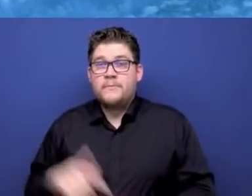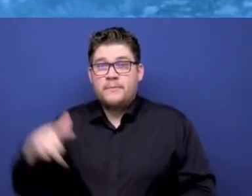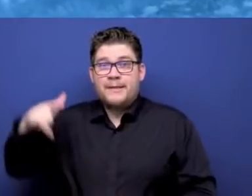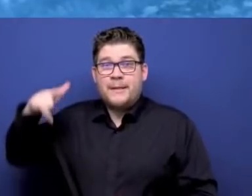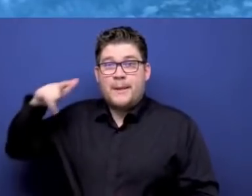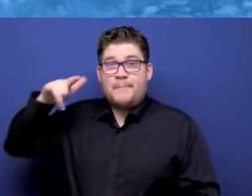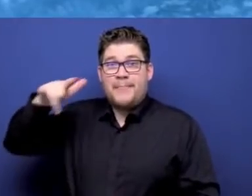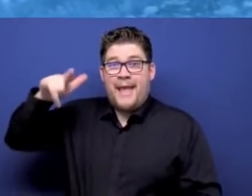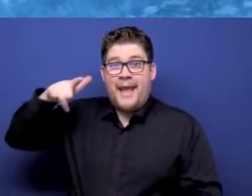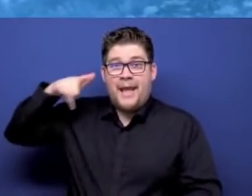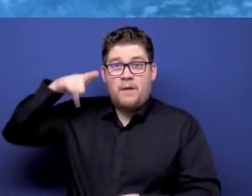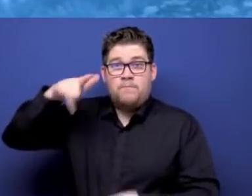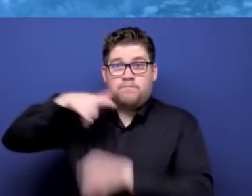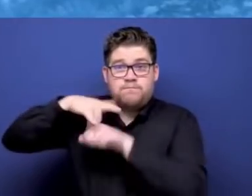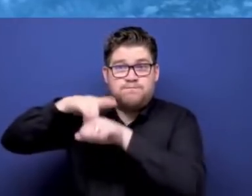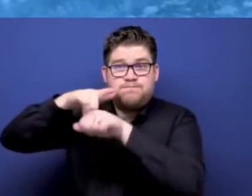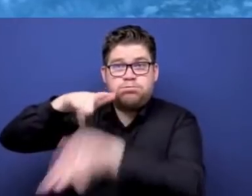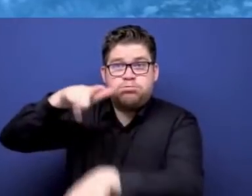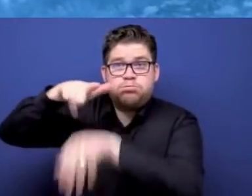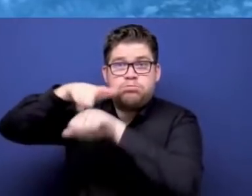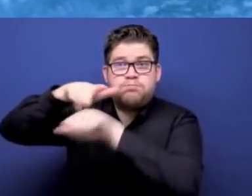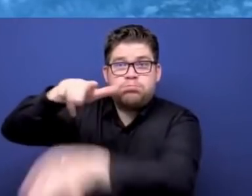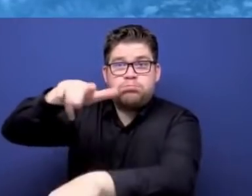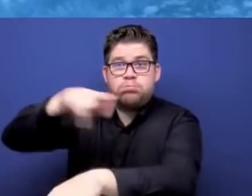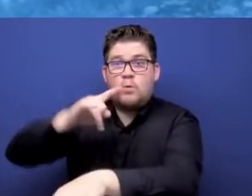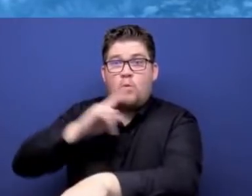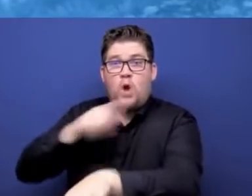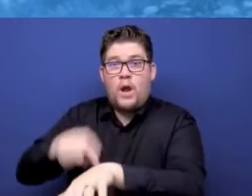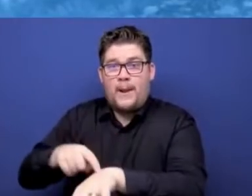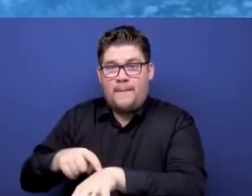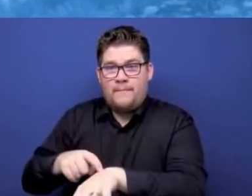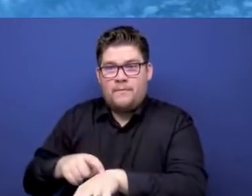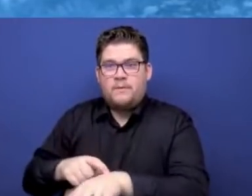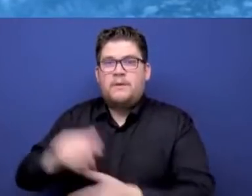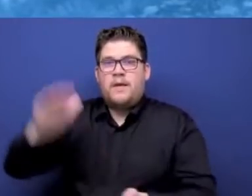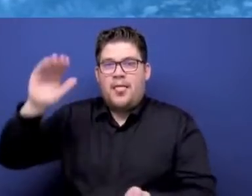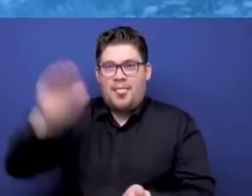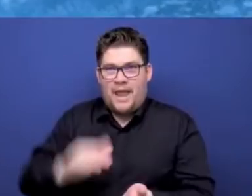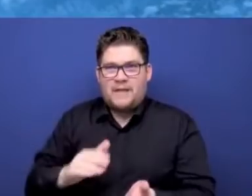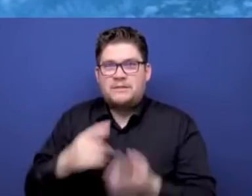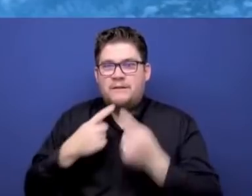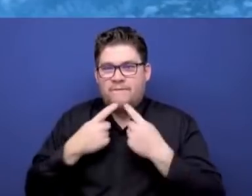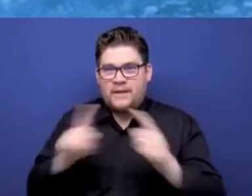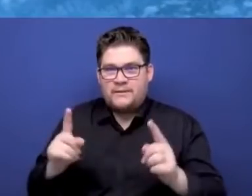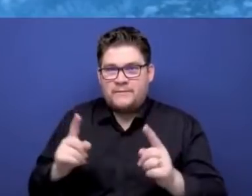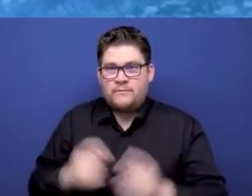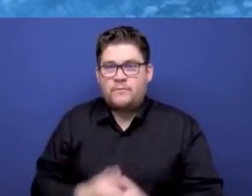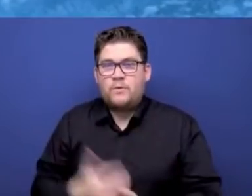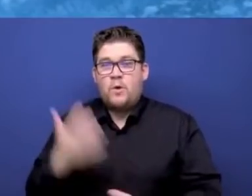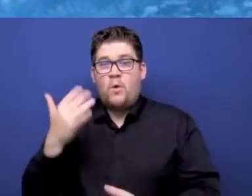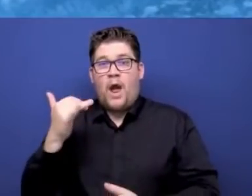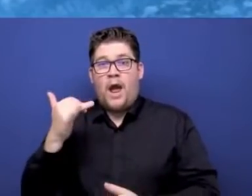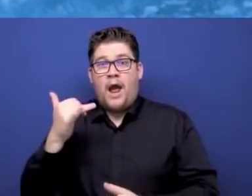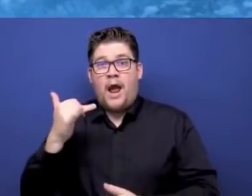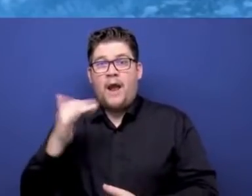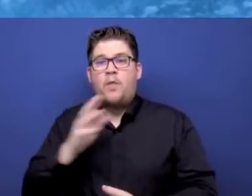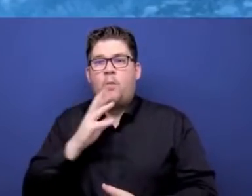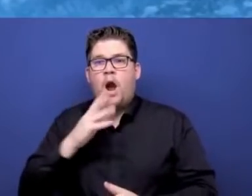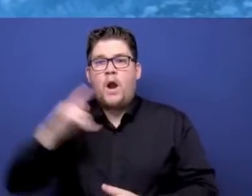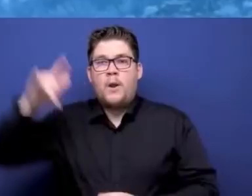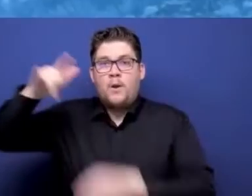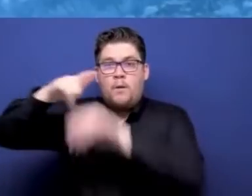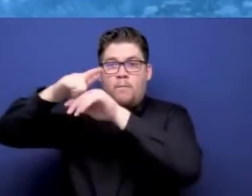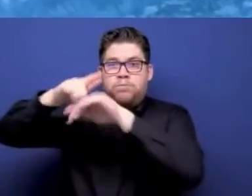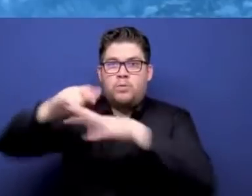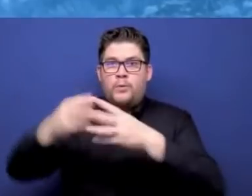is less effective because of the evaporation. But what we tend to see on the ground is, as we have that